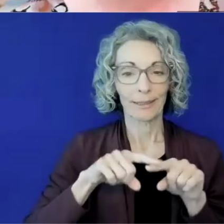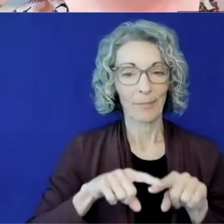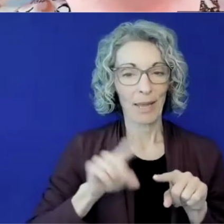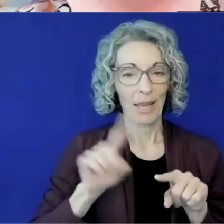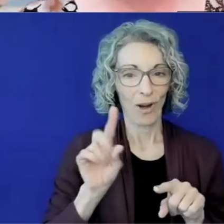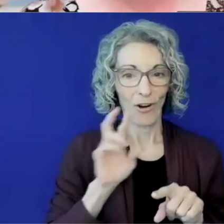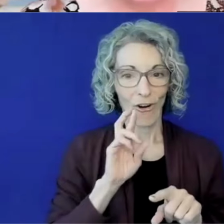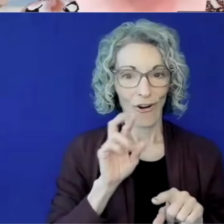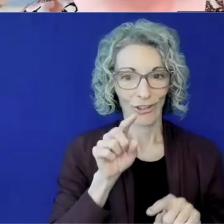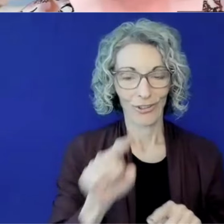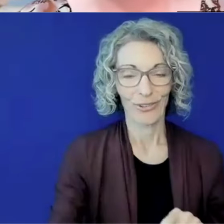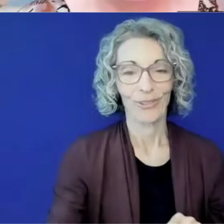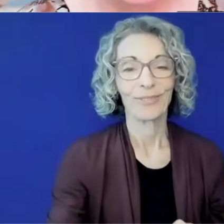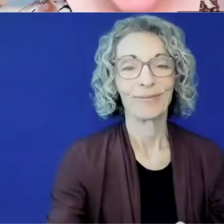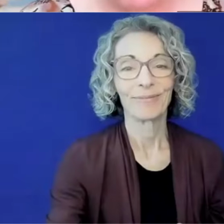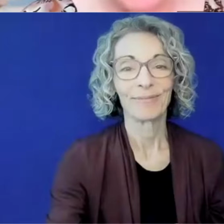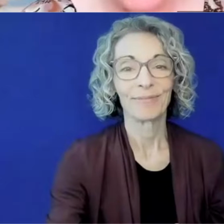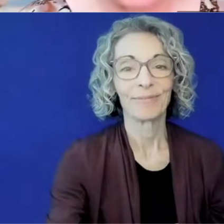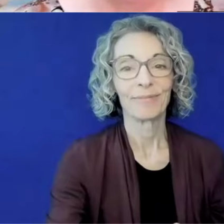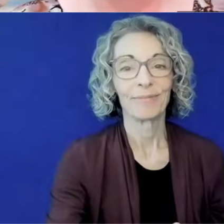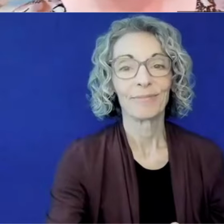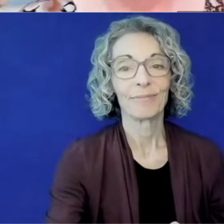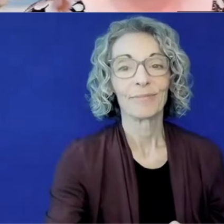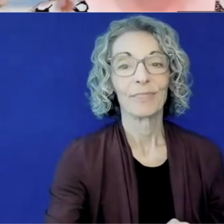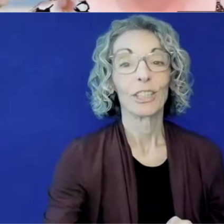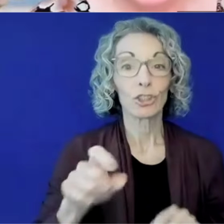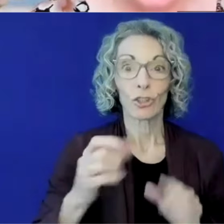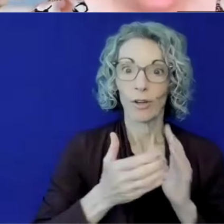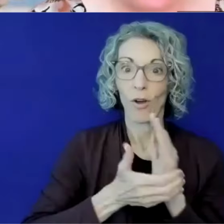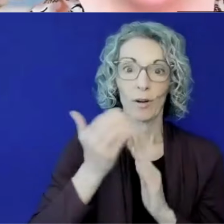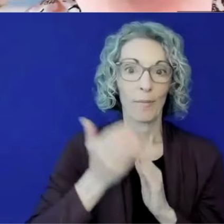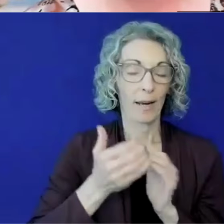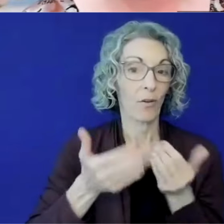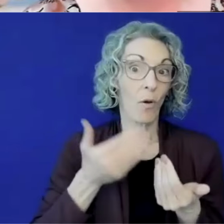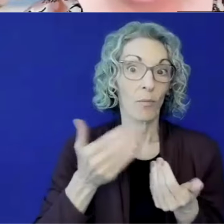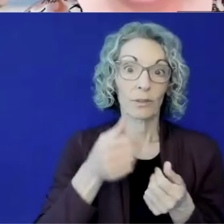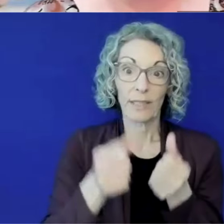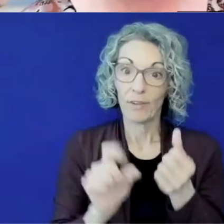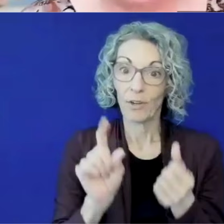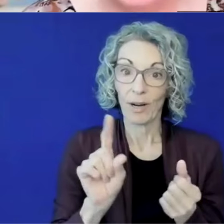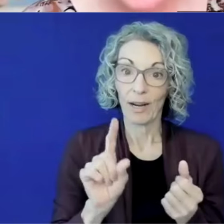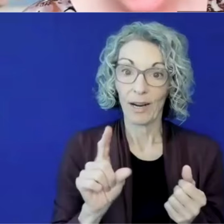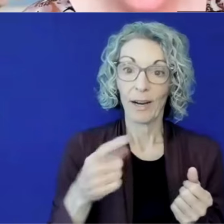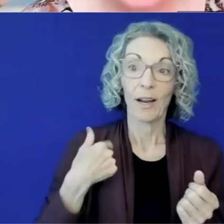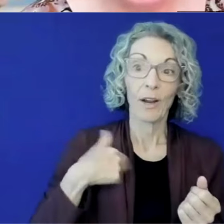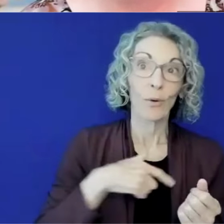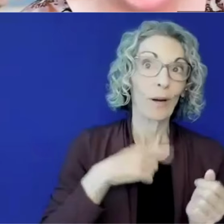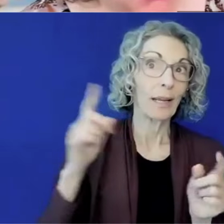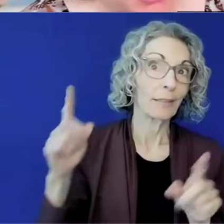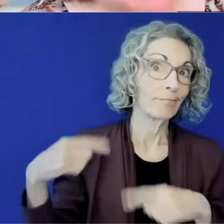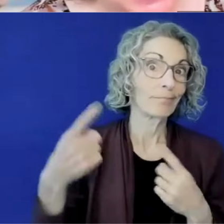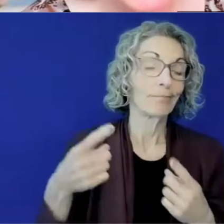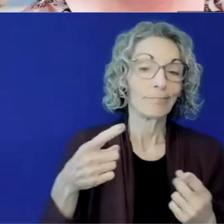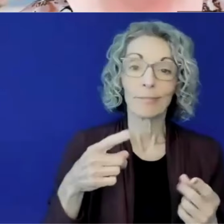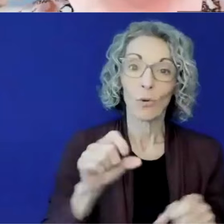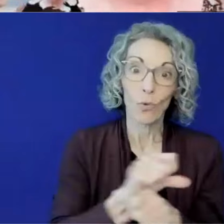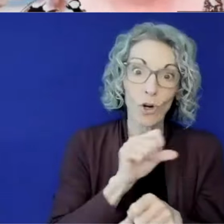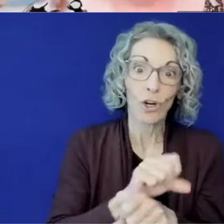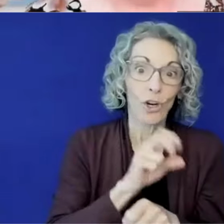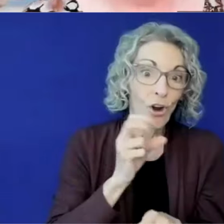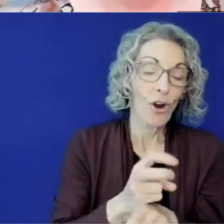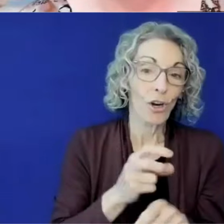so it should be automatic almost everywhere. We worked very hard as attorneys across the country to make it